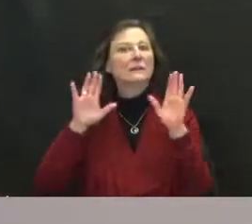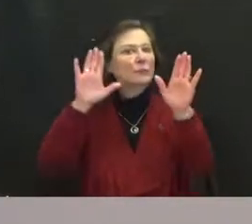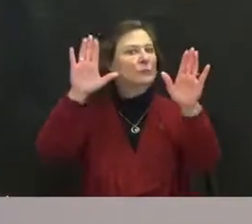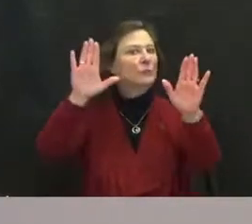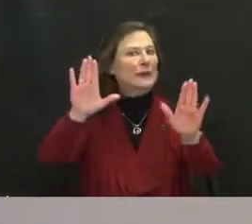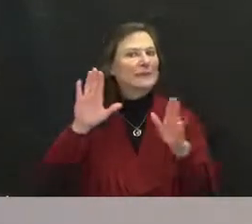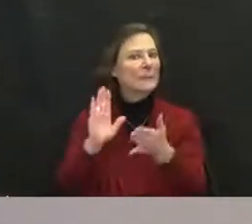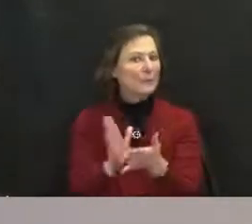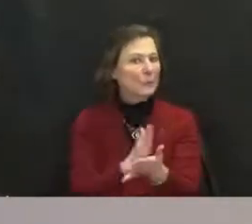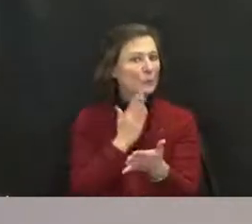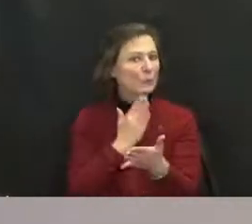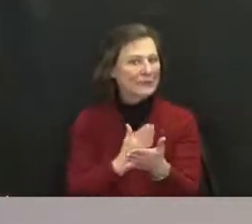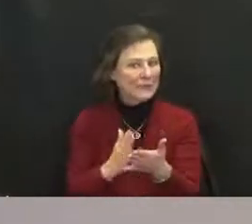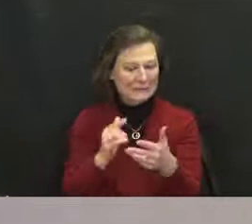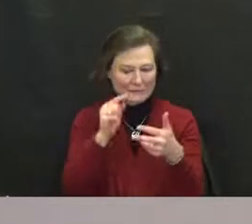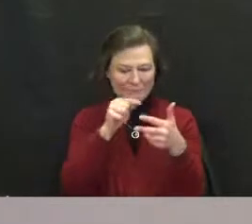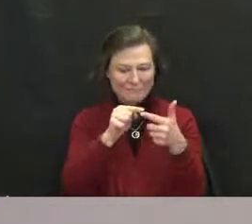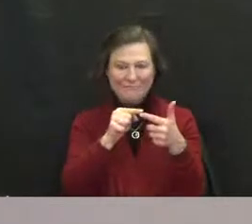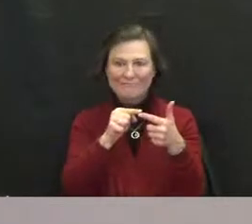music.